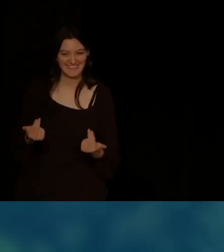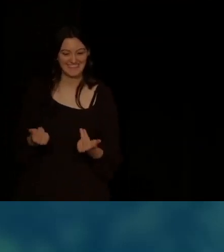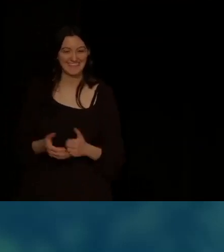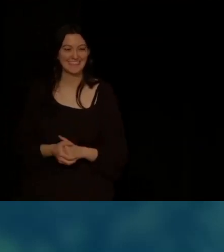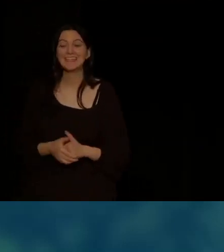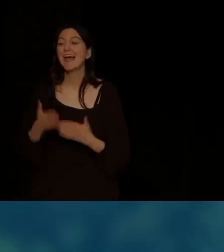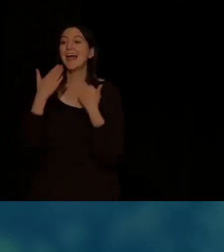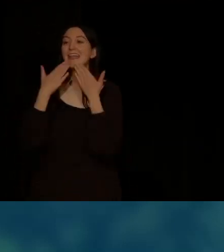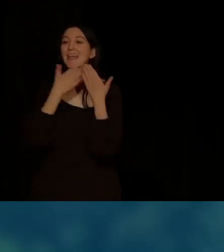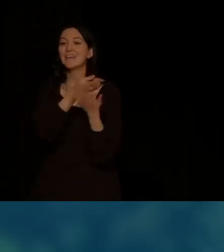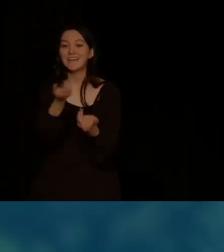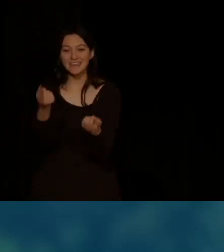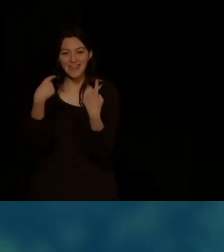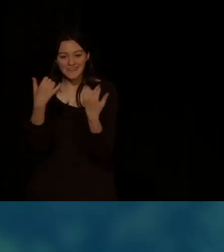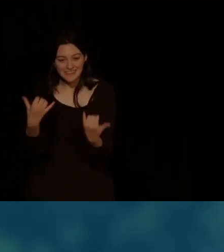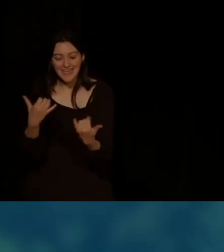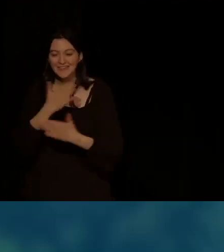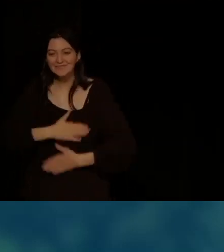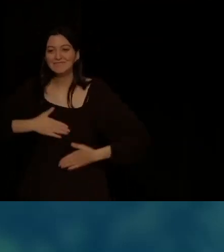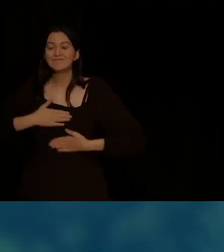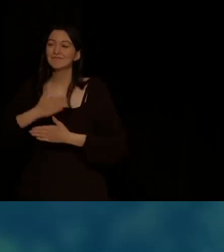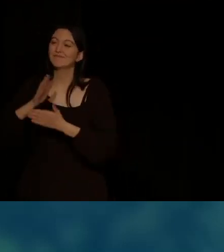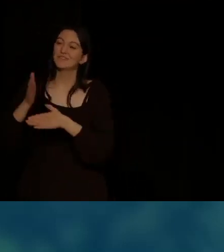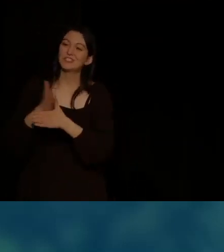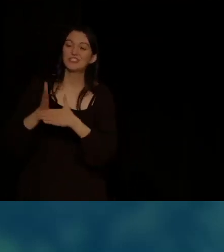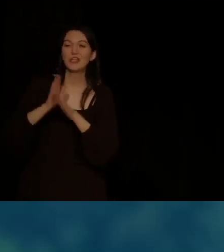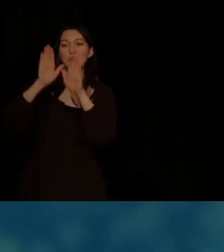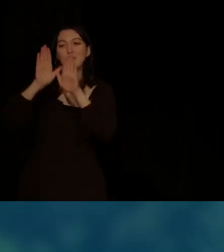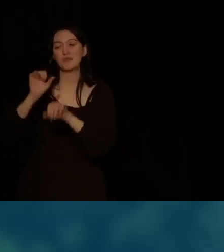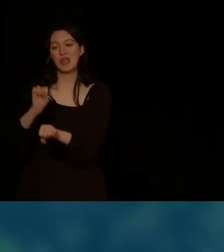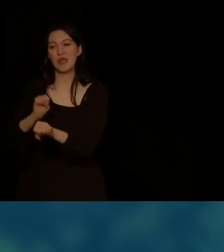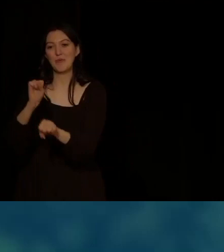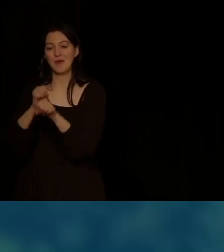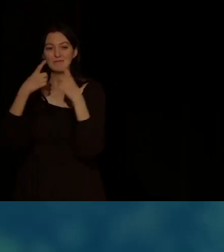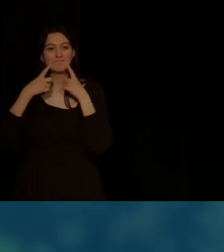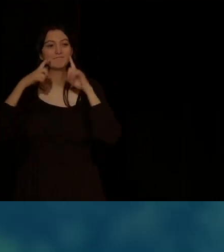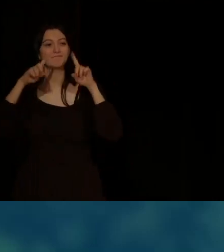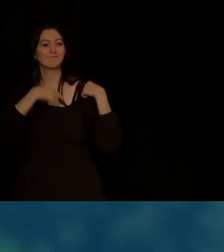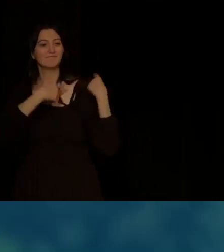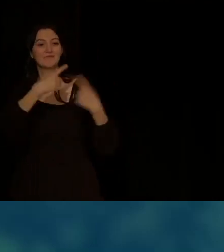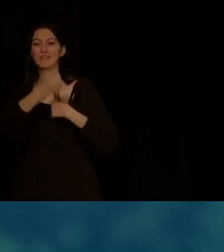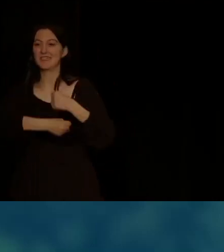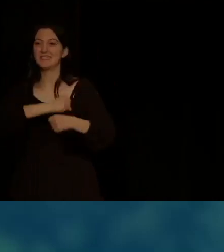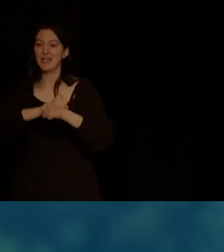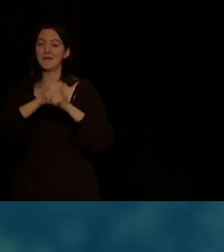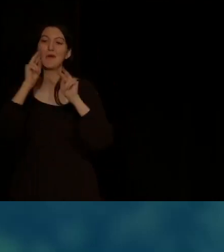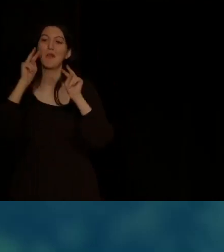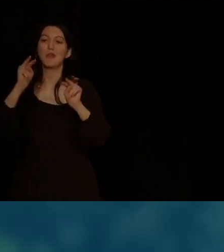Thank you all for coming today. It's been a pleasure sharing the great work that we've accomplished over the past year, and I look